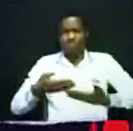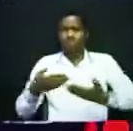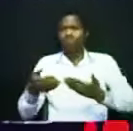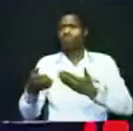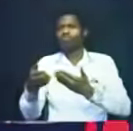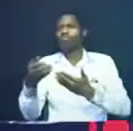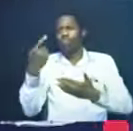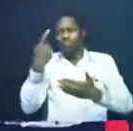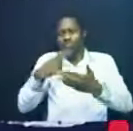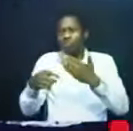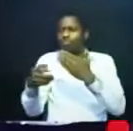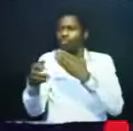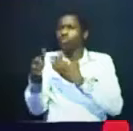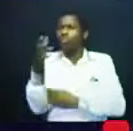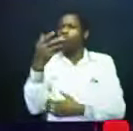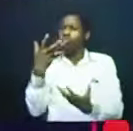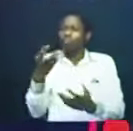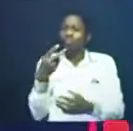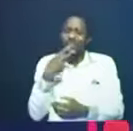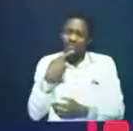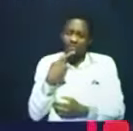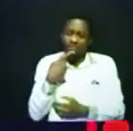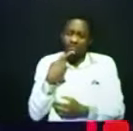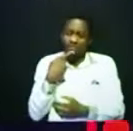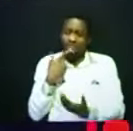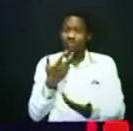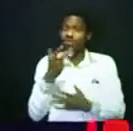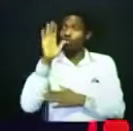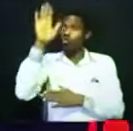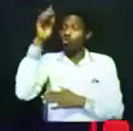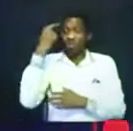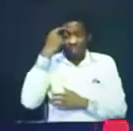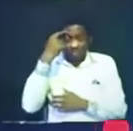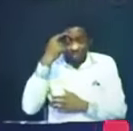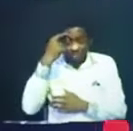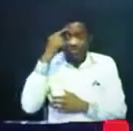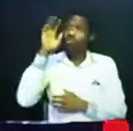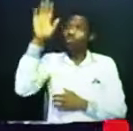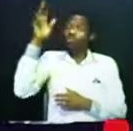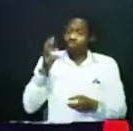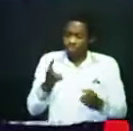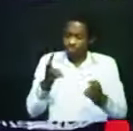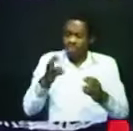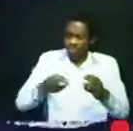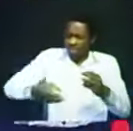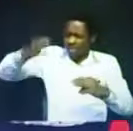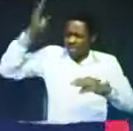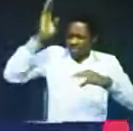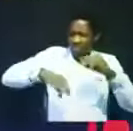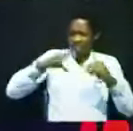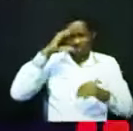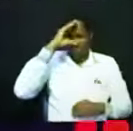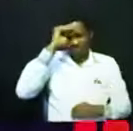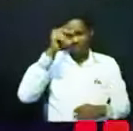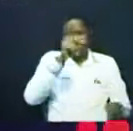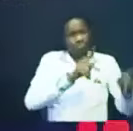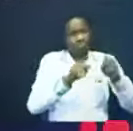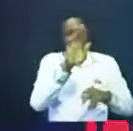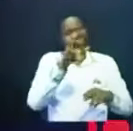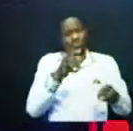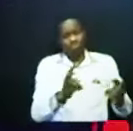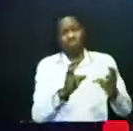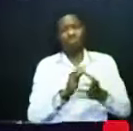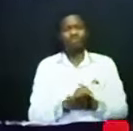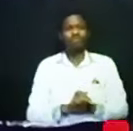His thoughts and his ways are higher than ours. Now let's pay attention